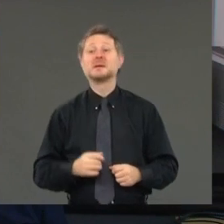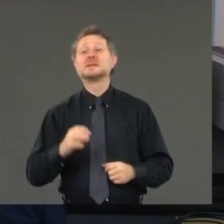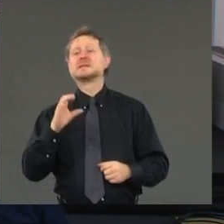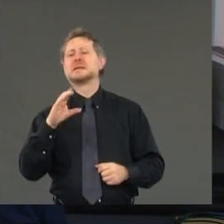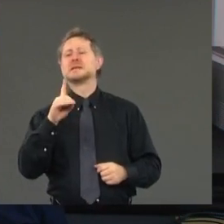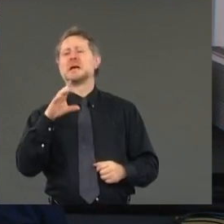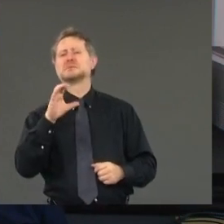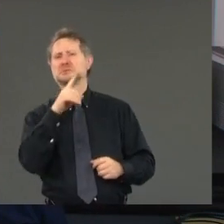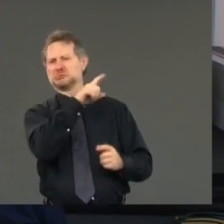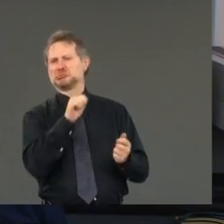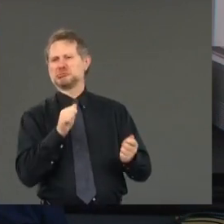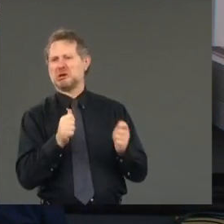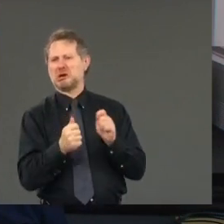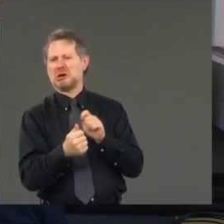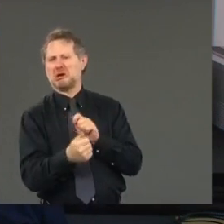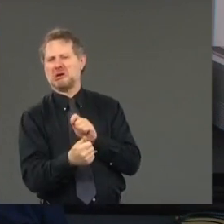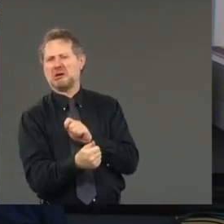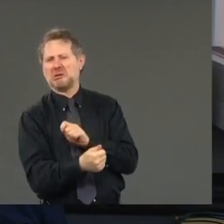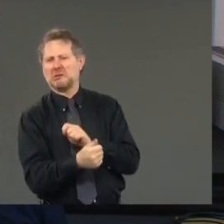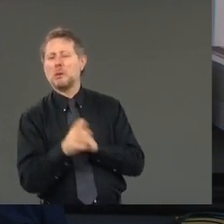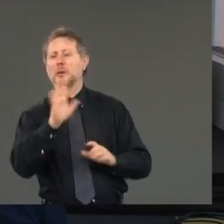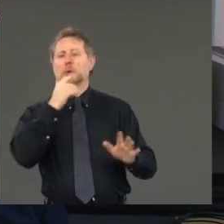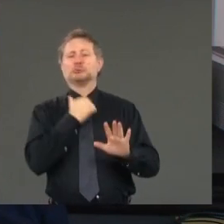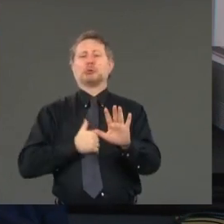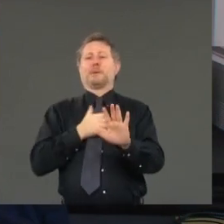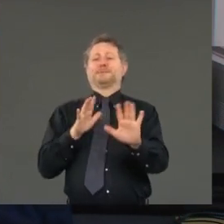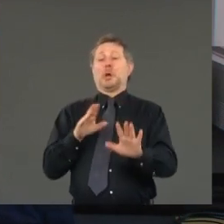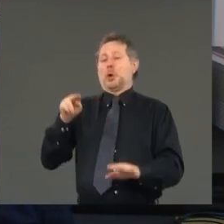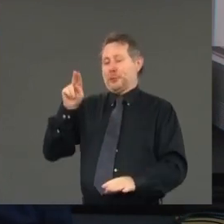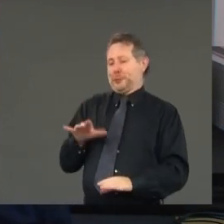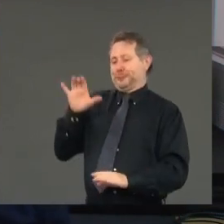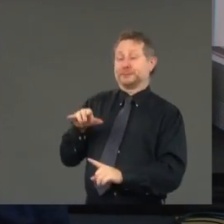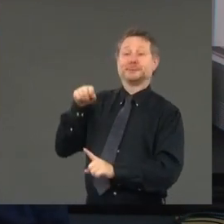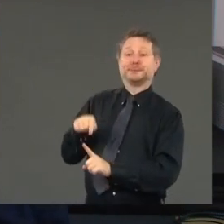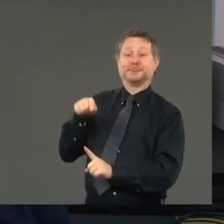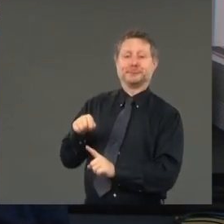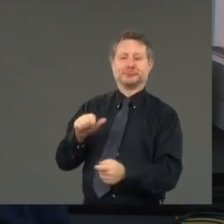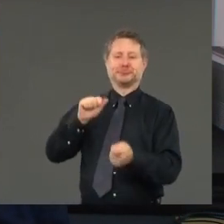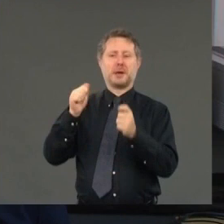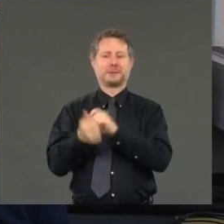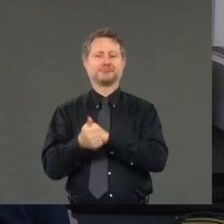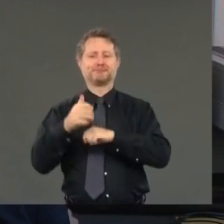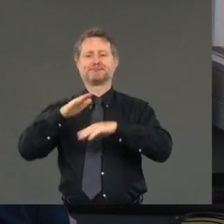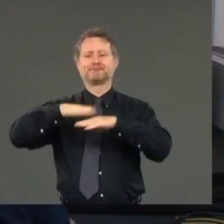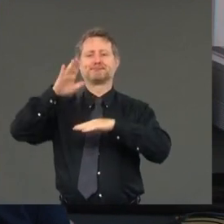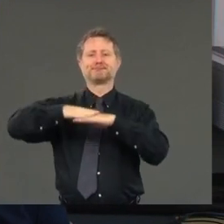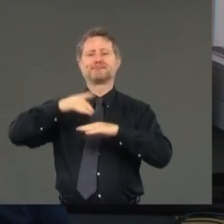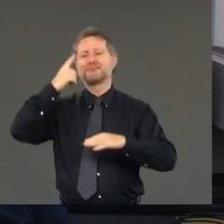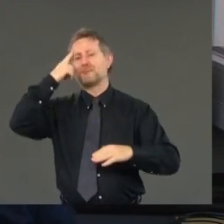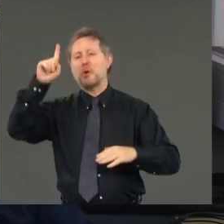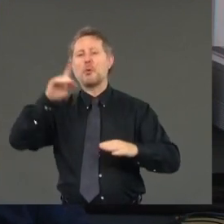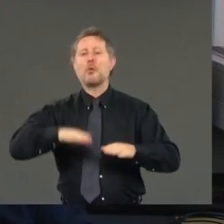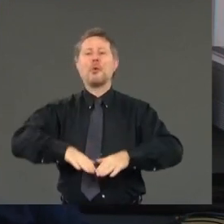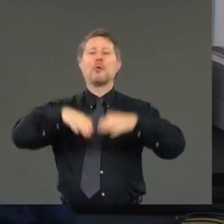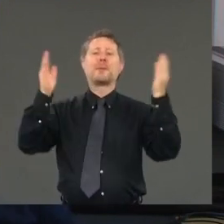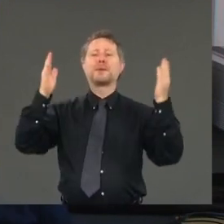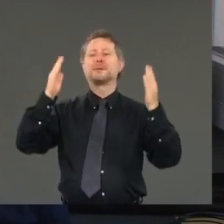for what it needs to reopen, the mayor's office today, to thresholds, hospitalizations, ICU